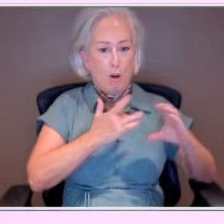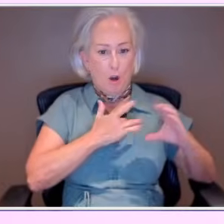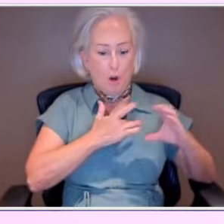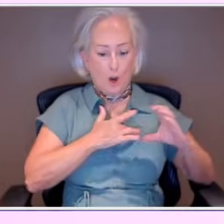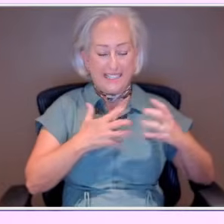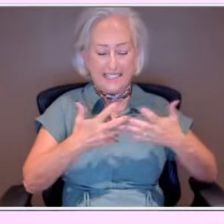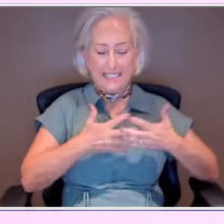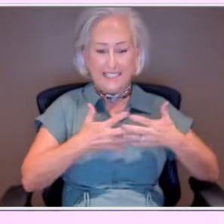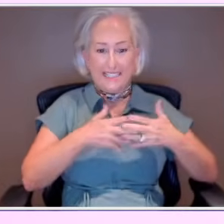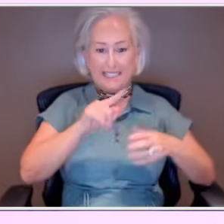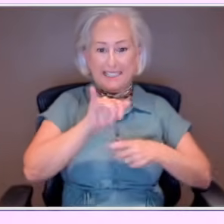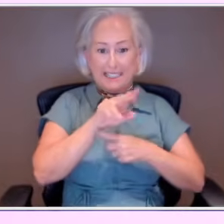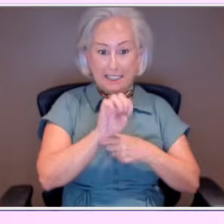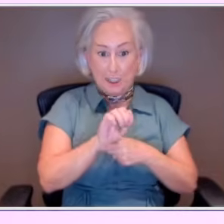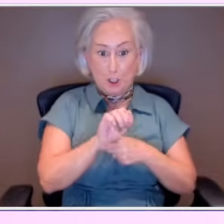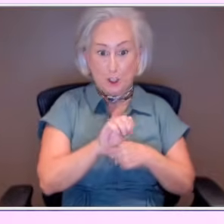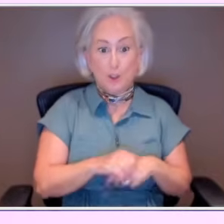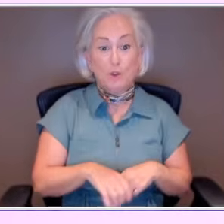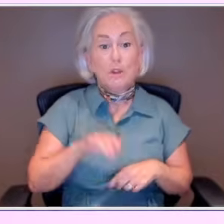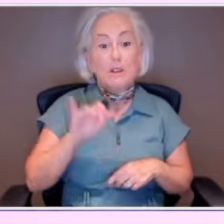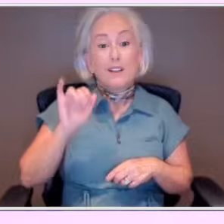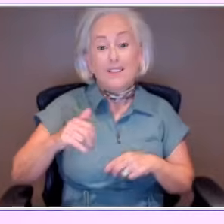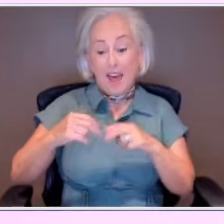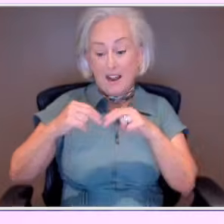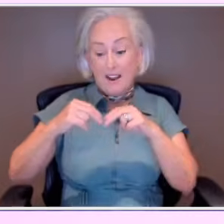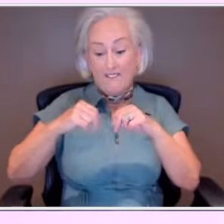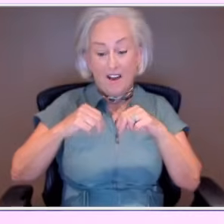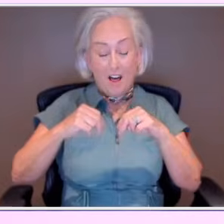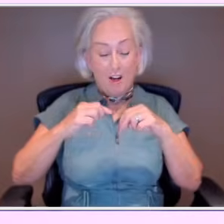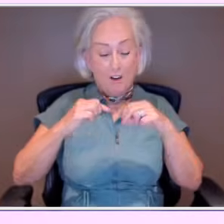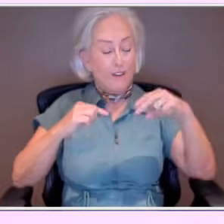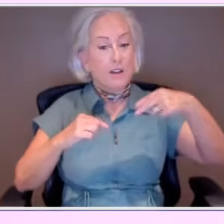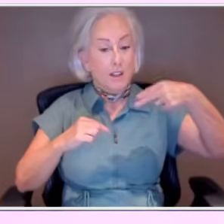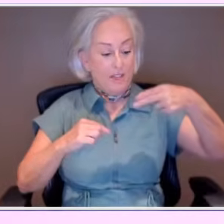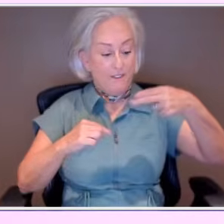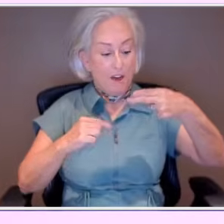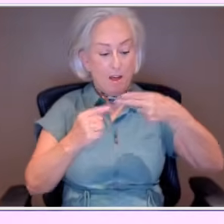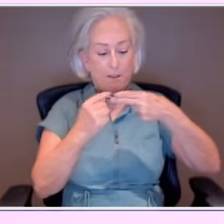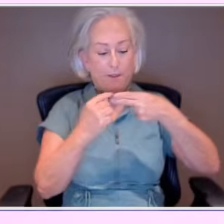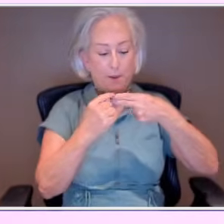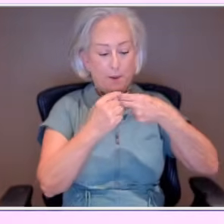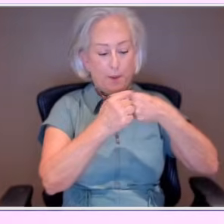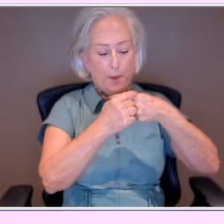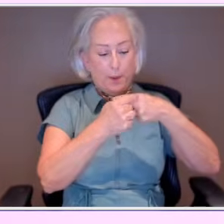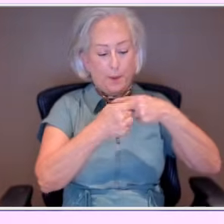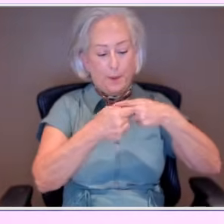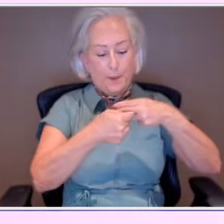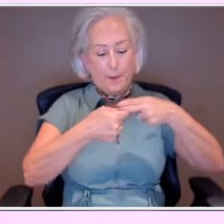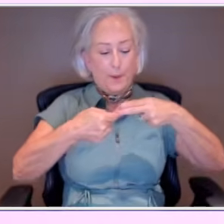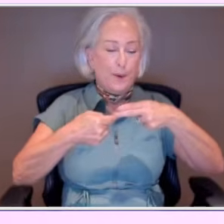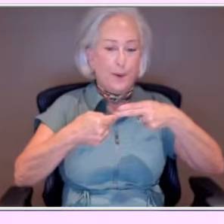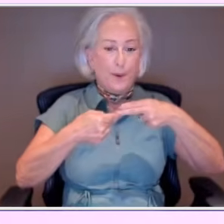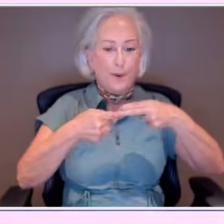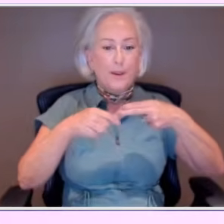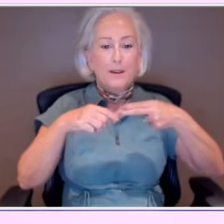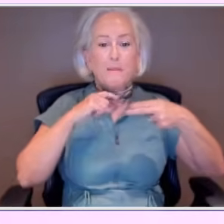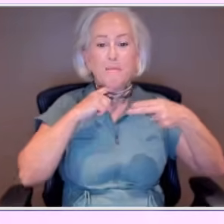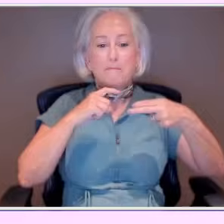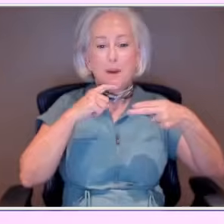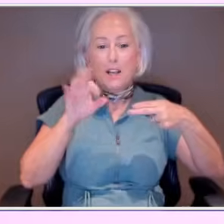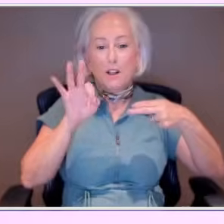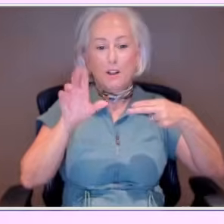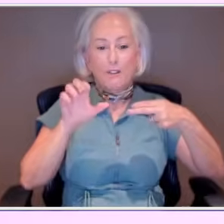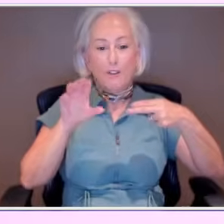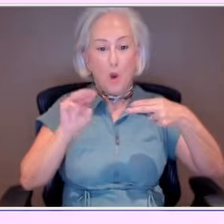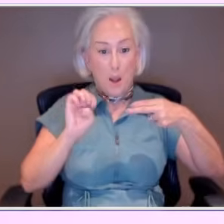has a frame. It has a metal frame on the outside, and the leaflet tissue is on the inside. And we deployed this inside the valve that